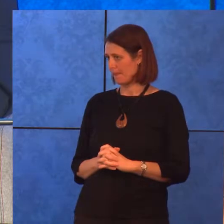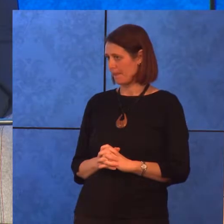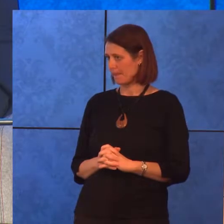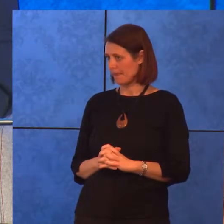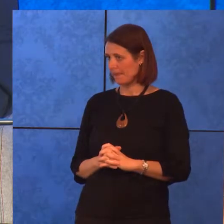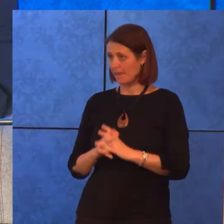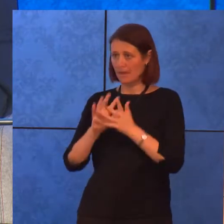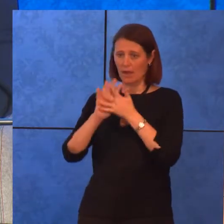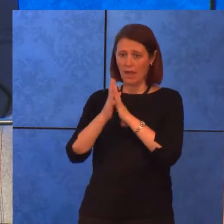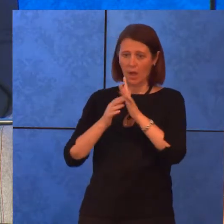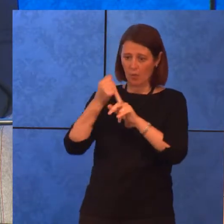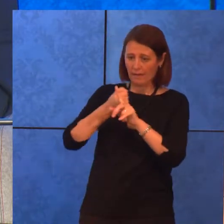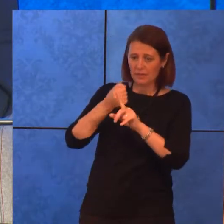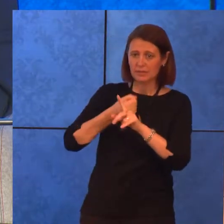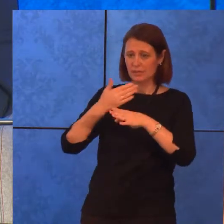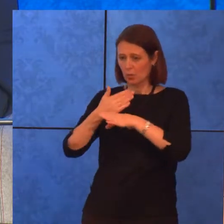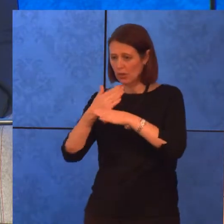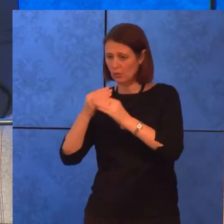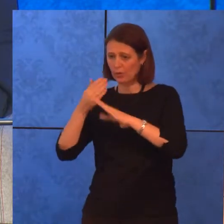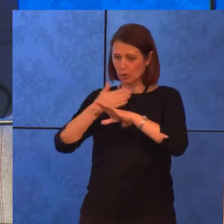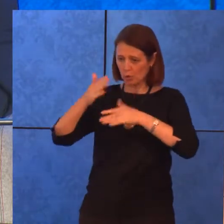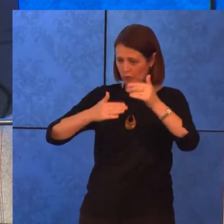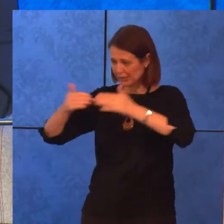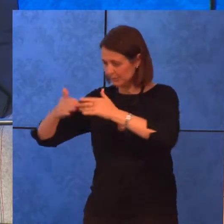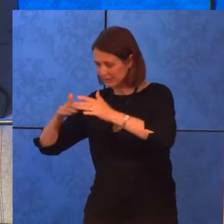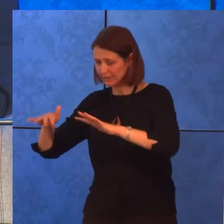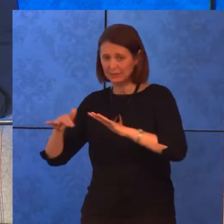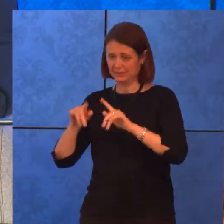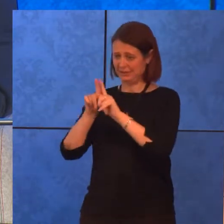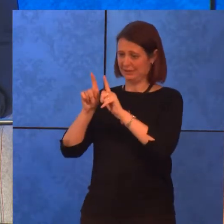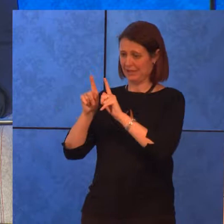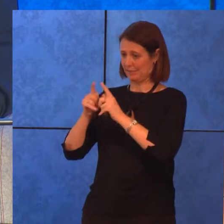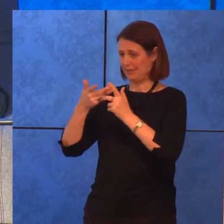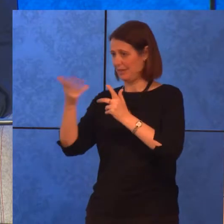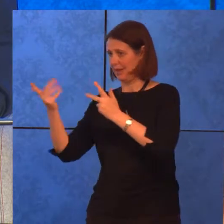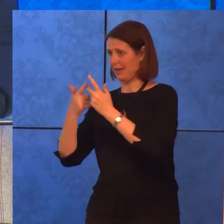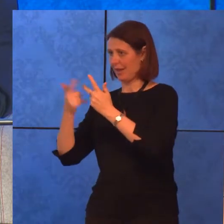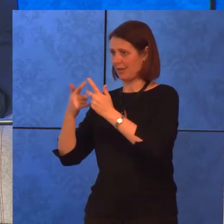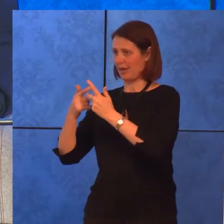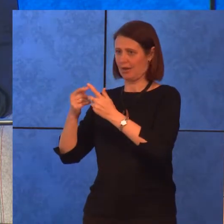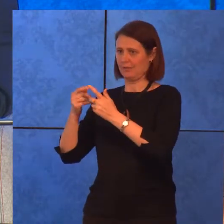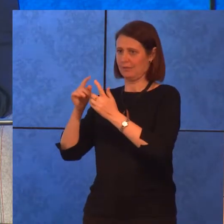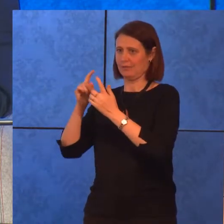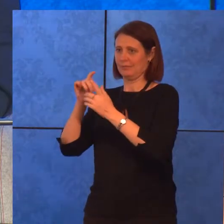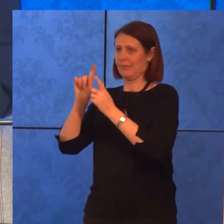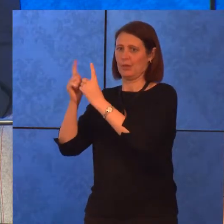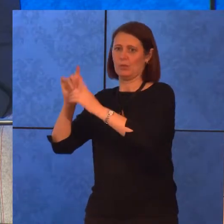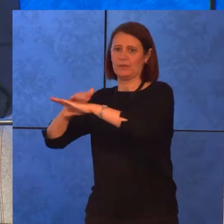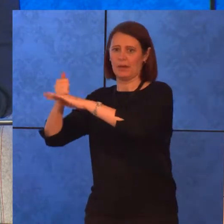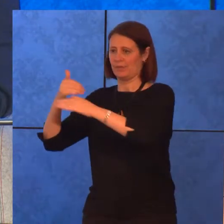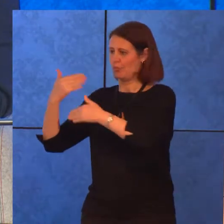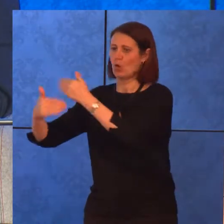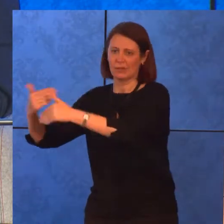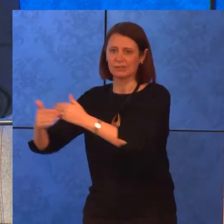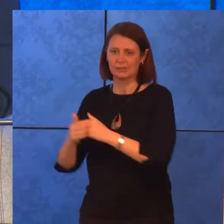how advocacy works with the new arrangements is, like every other part of this, a work in progress. I do think that coming together